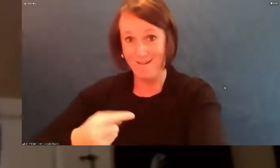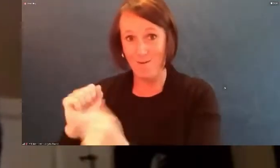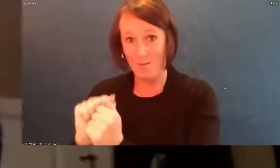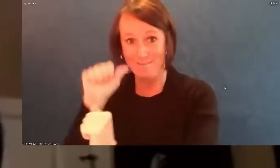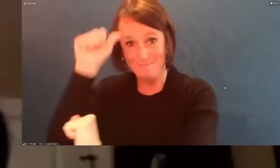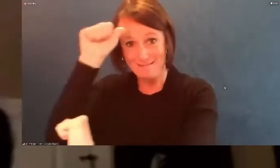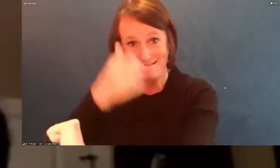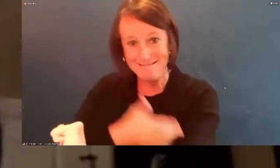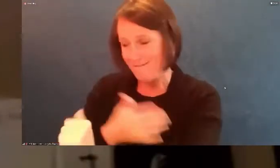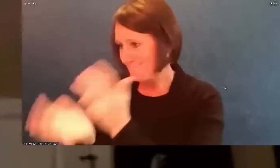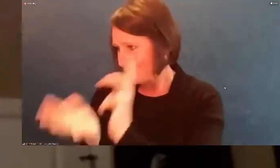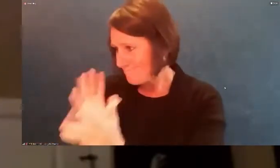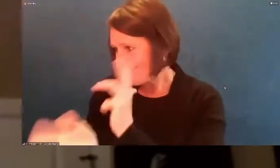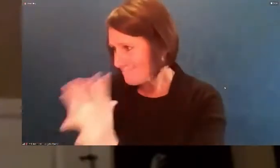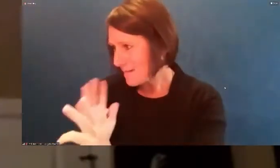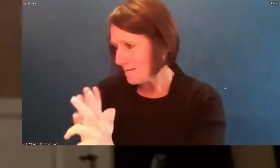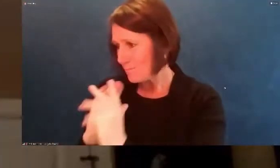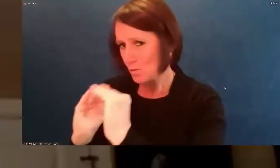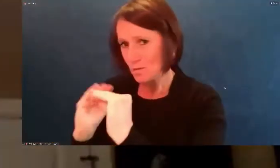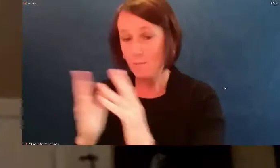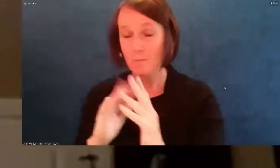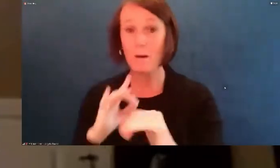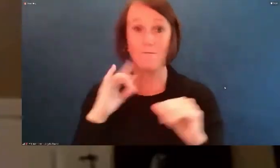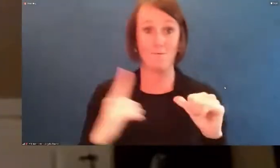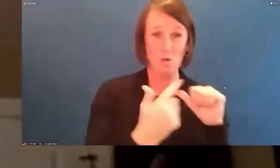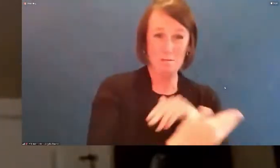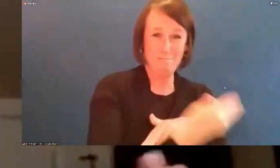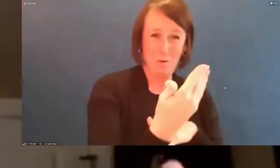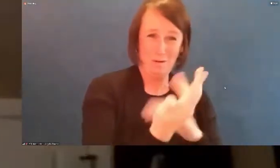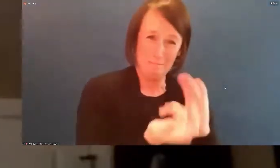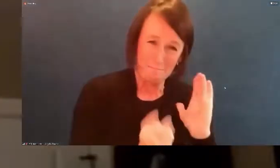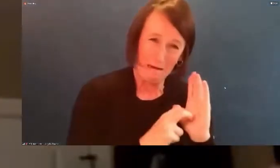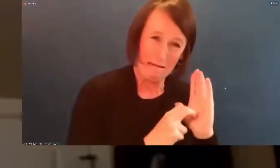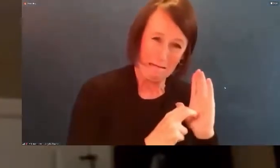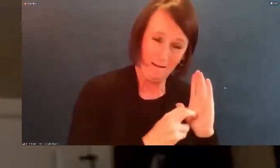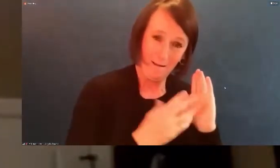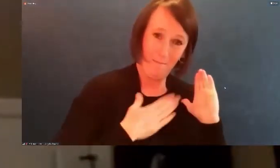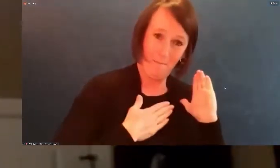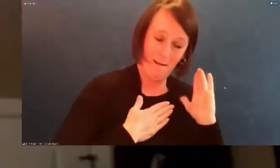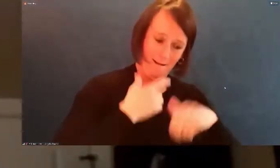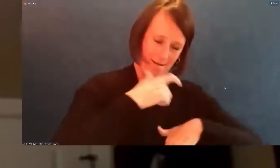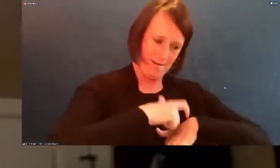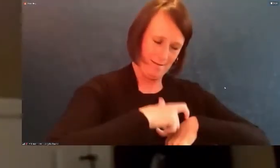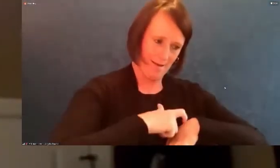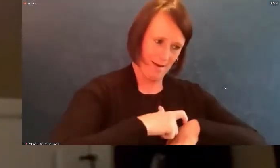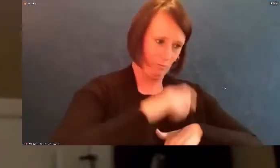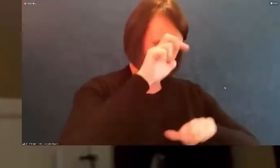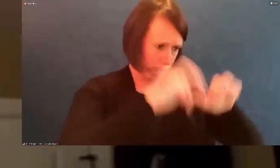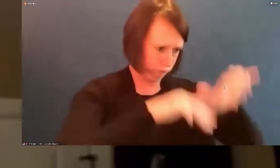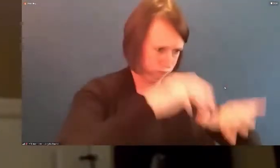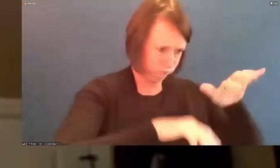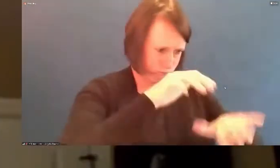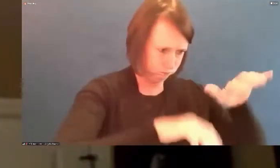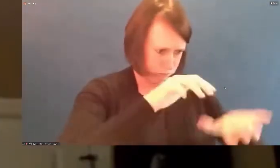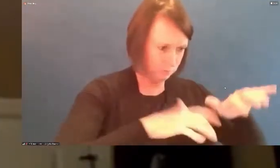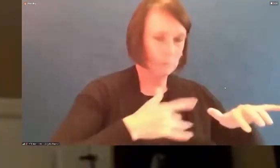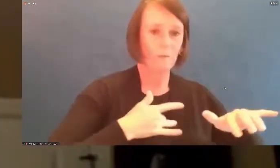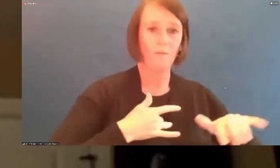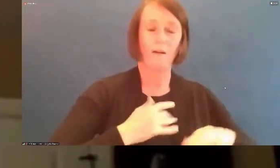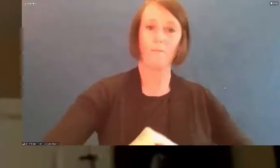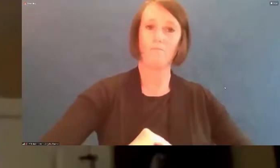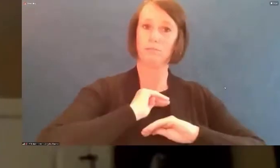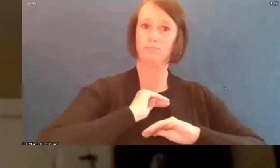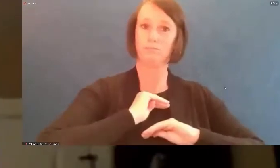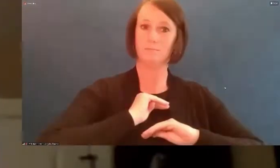me, first thing in the morning, to get what I need to do done so that my love cup is full and I can